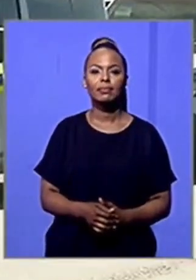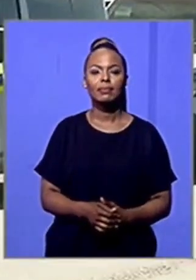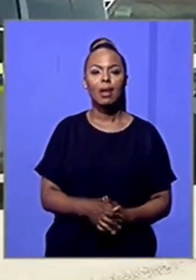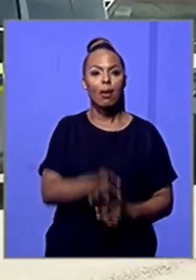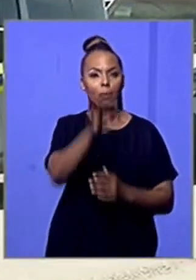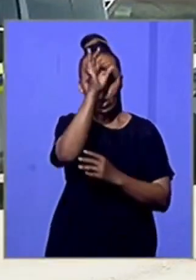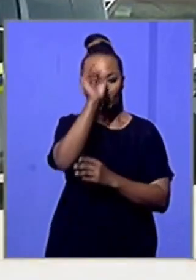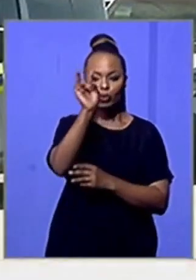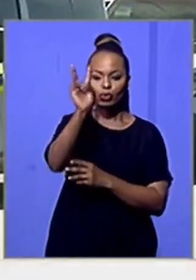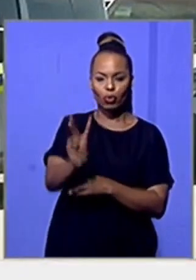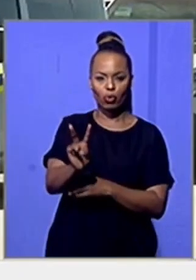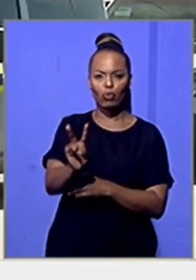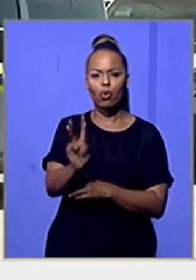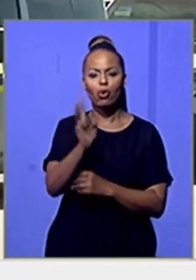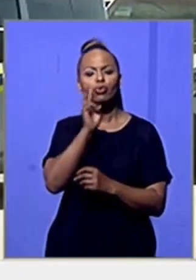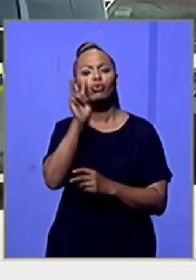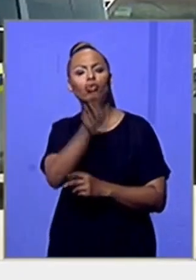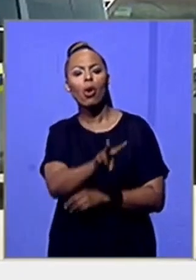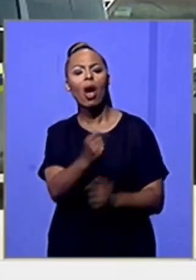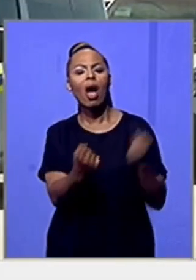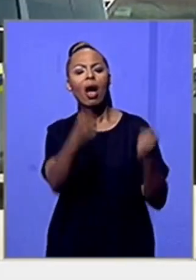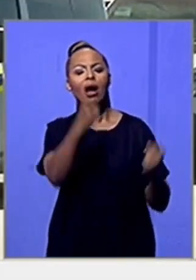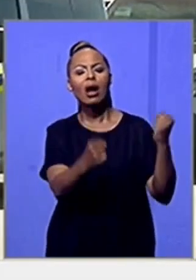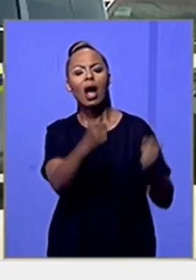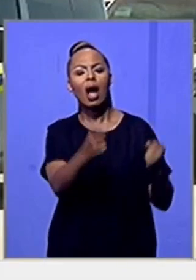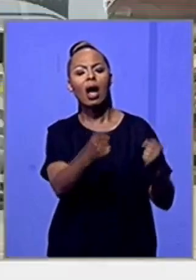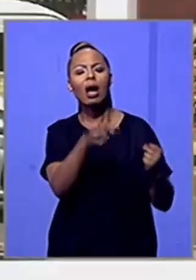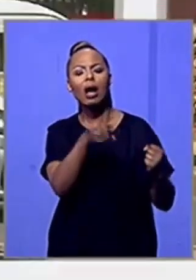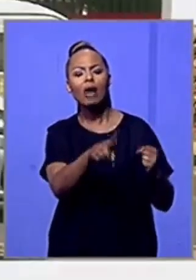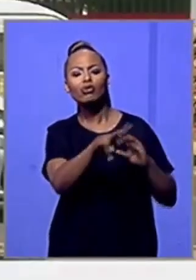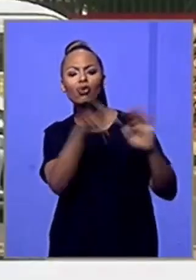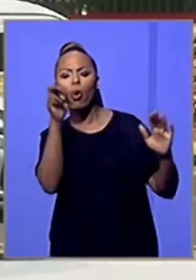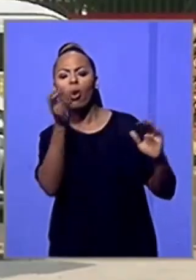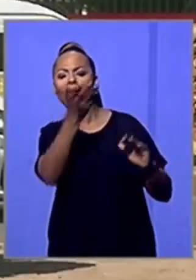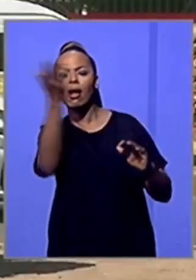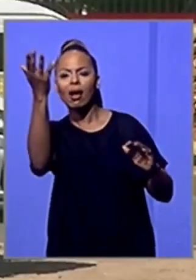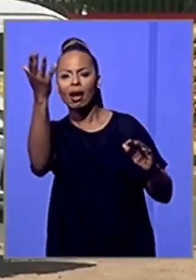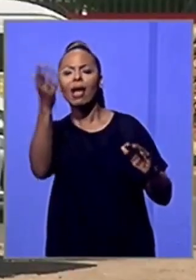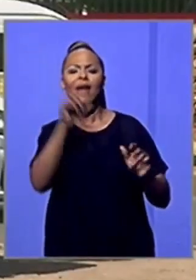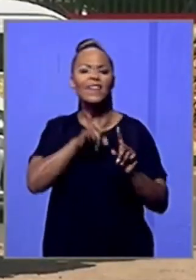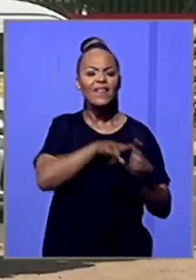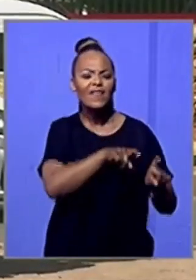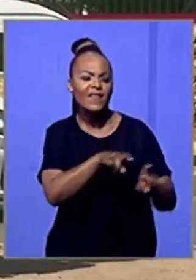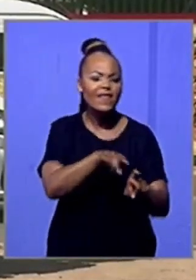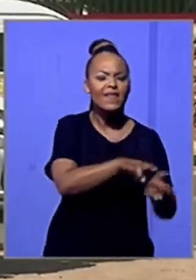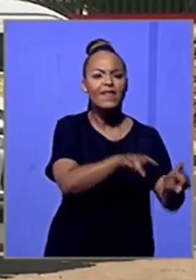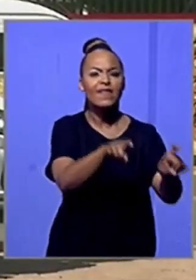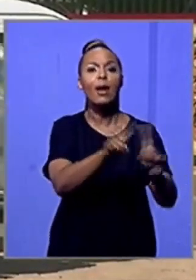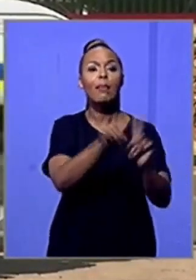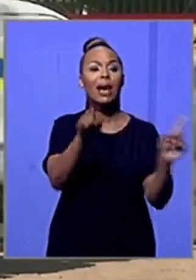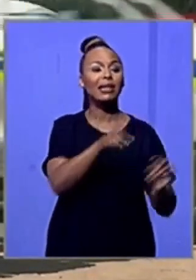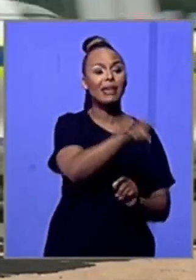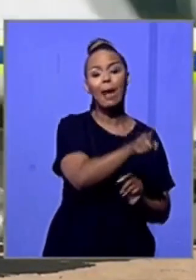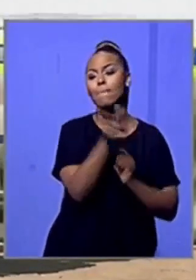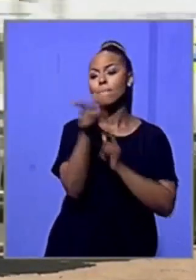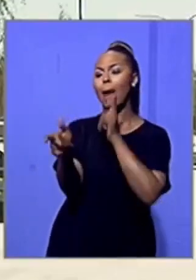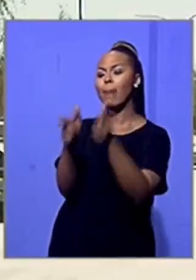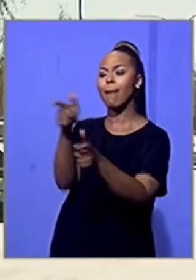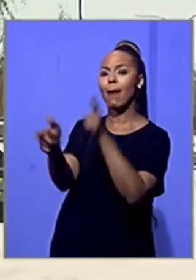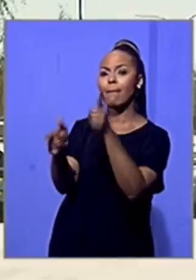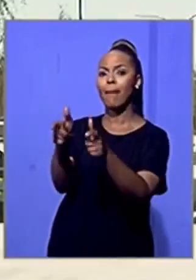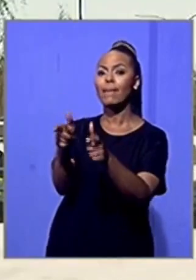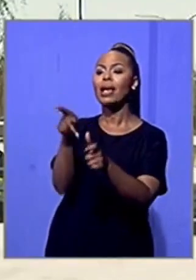Mapodisi a mabedi a bone sejanaga se se utswitsweng mme a se lelekisa fela ba ile ba thuntsiwa le go bolawa. Babelaelwa